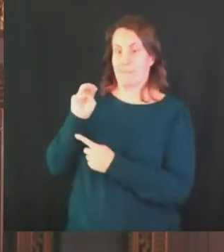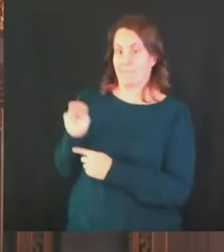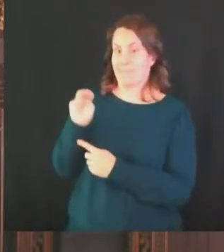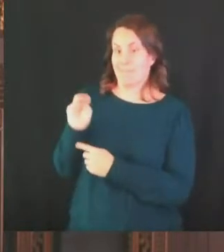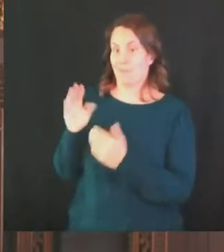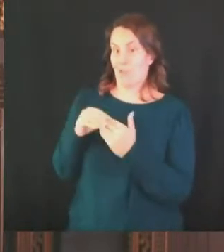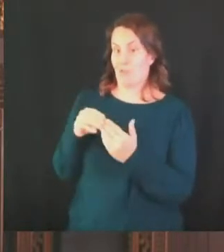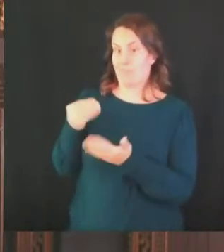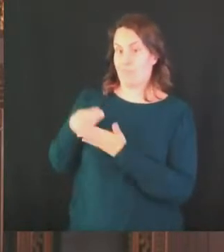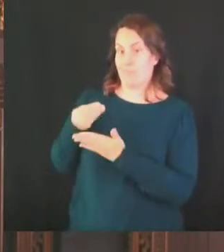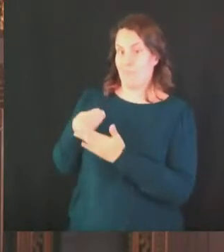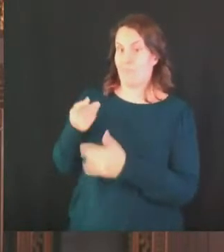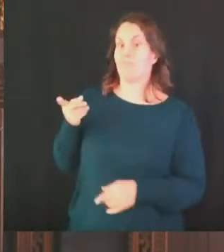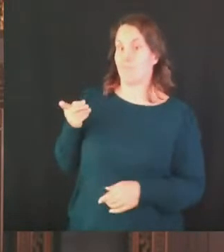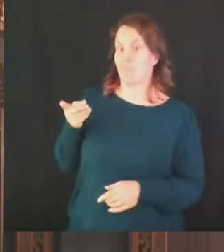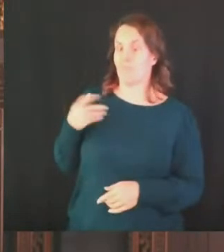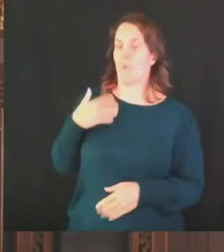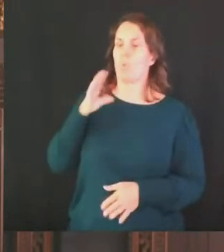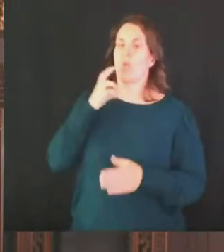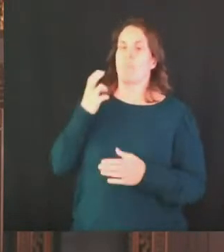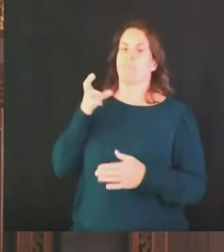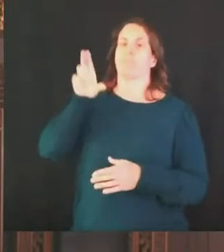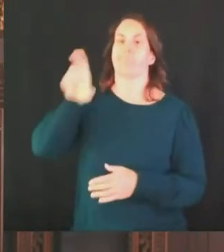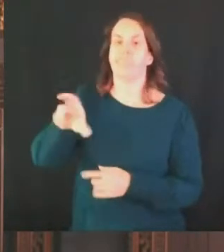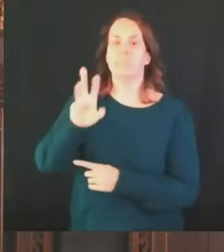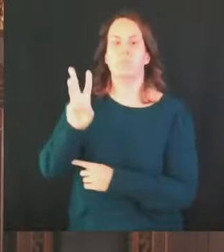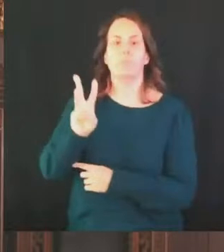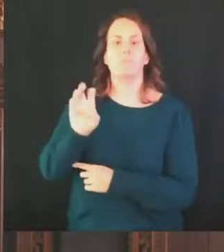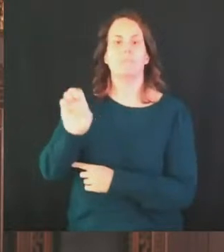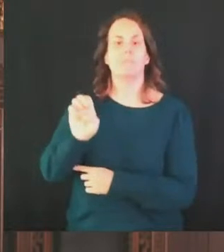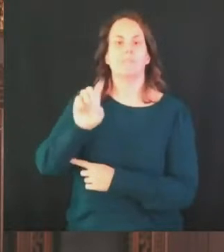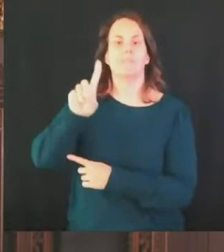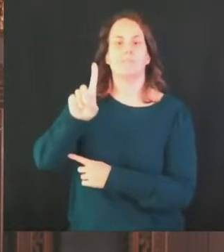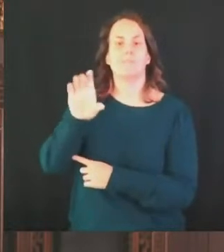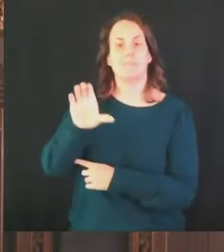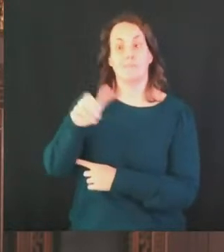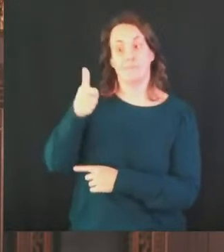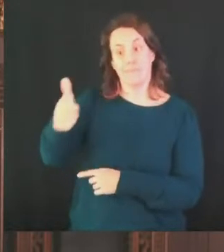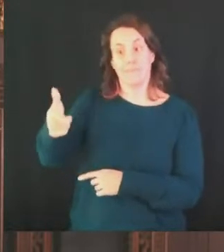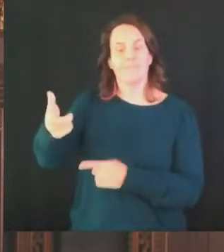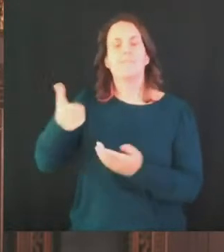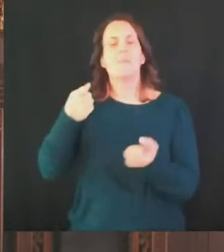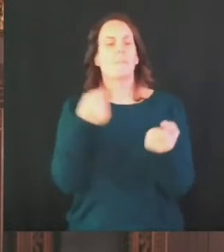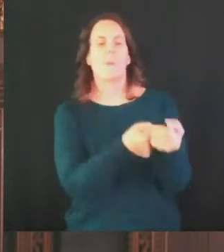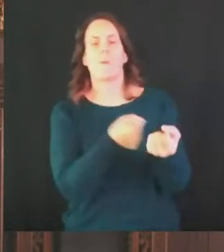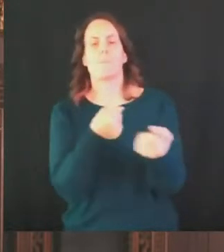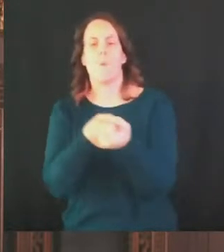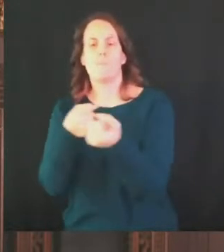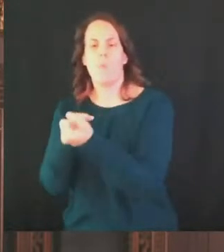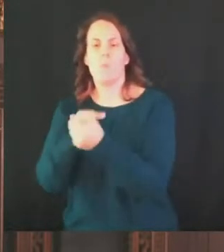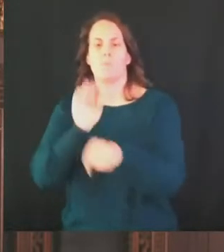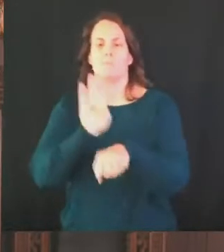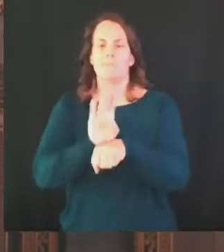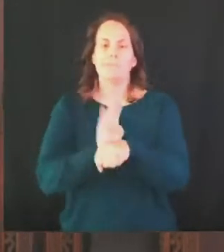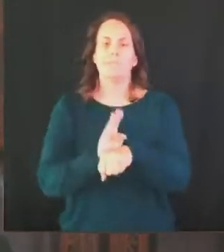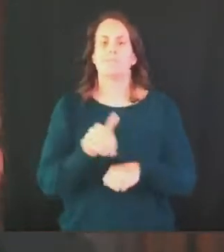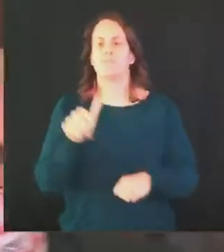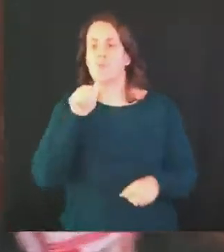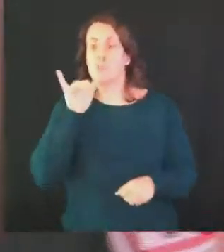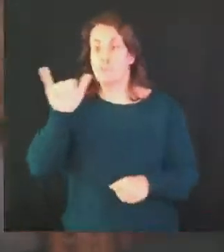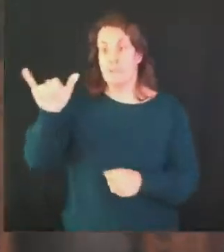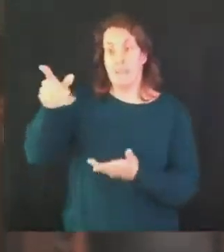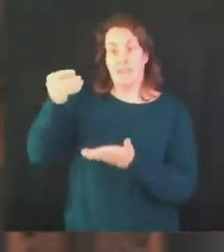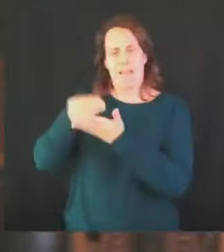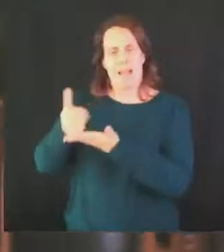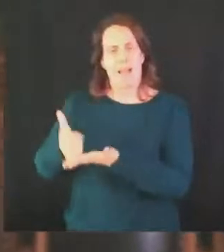bars that are in this situation are applying for that money as we speak. And just to clarify one thing, though, the order